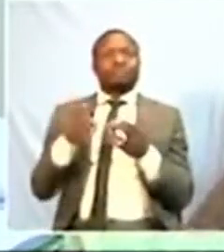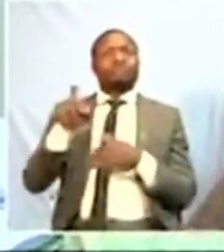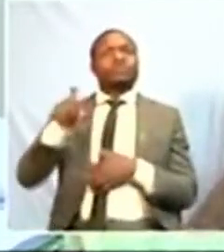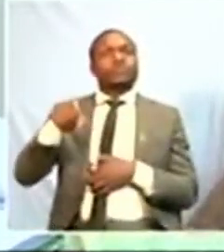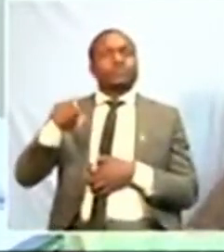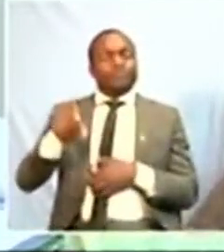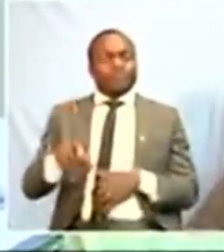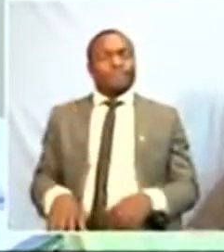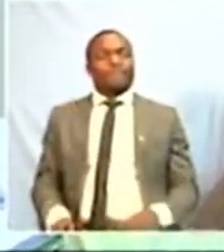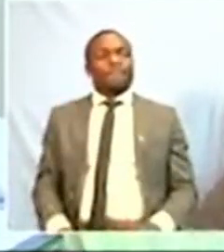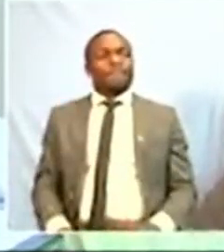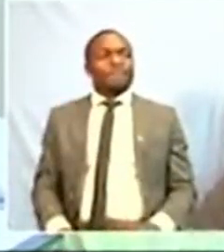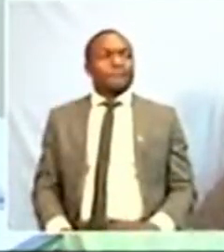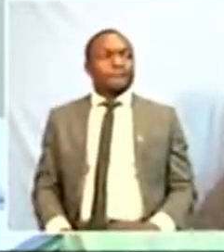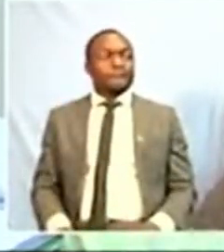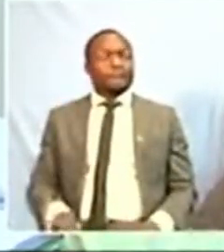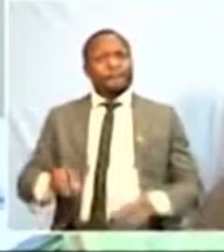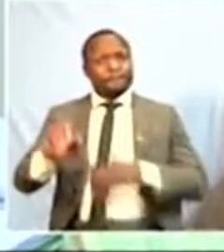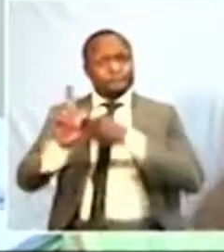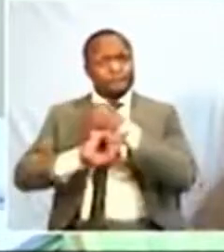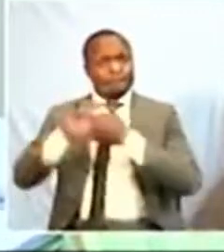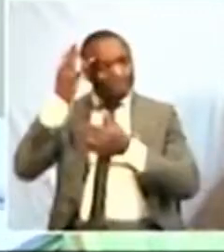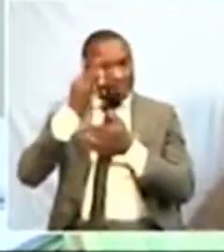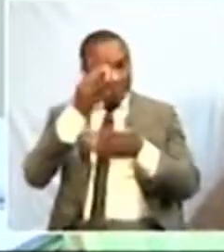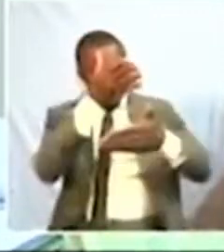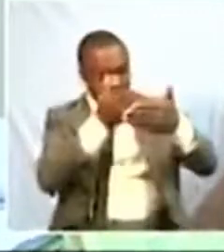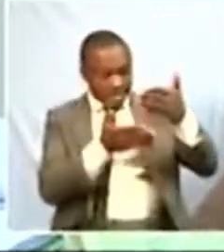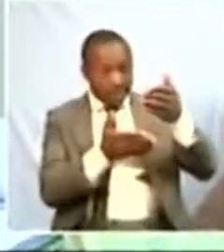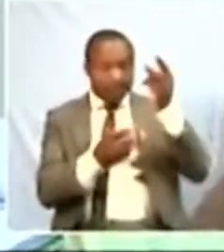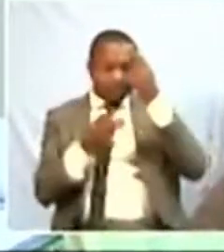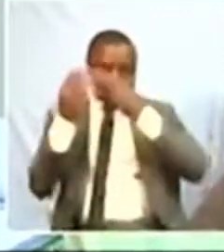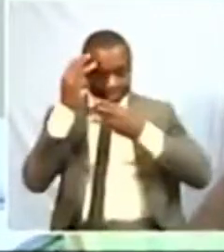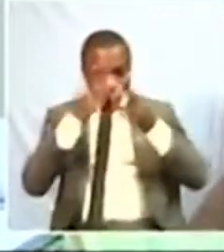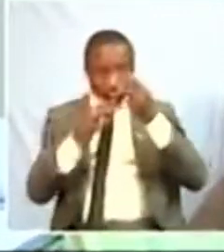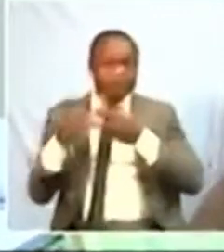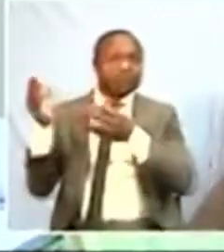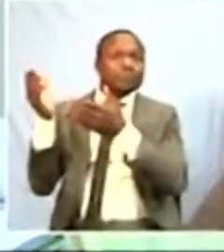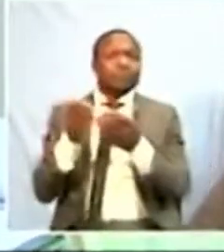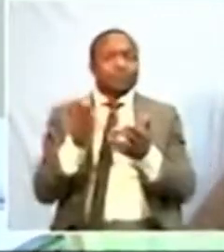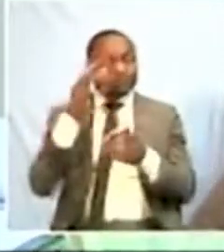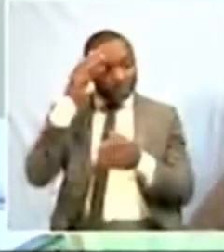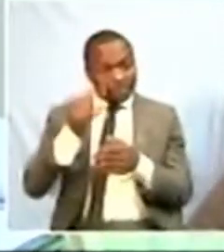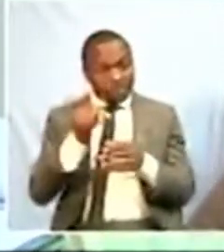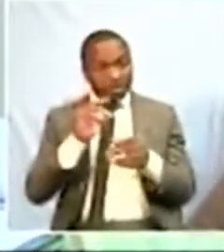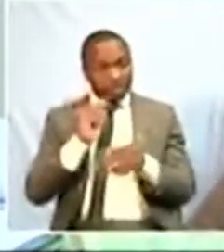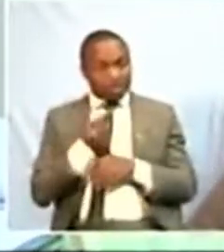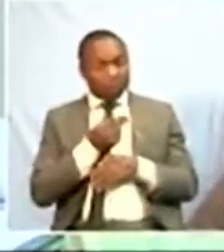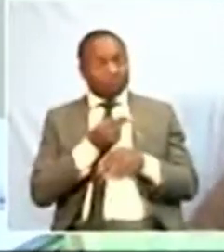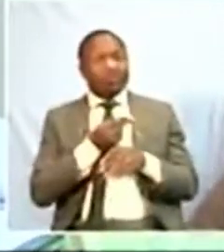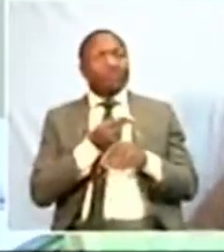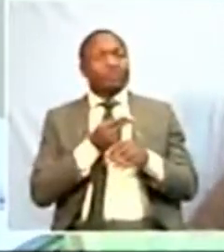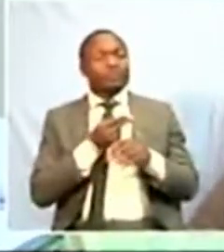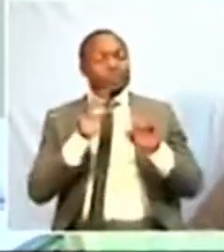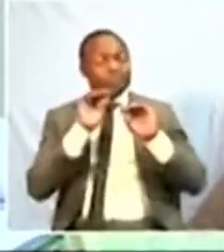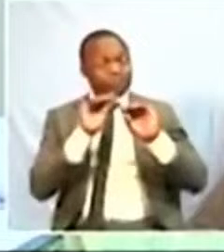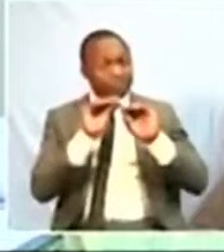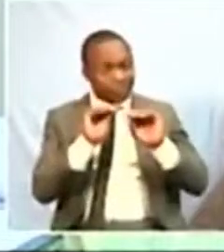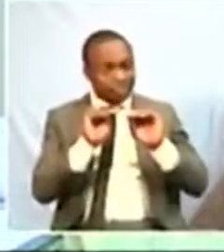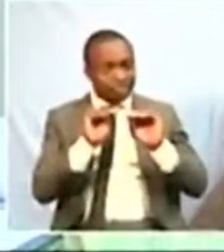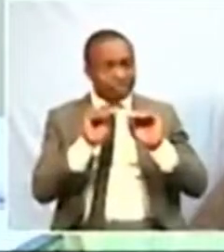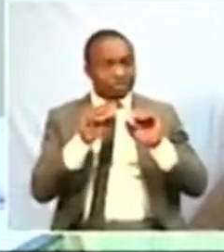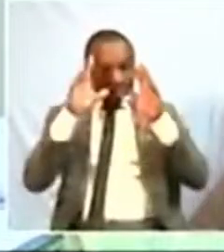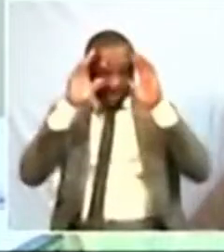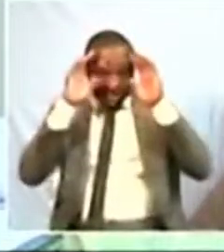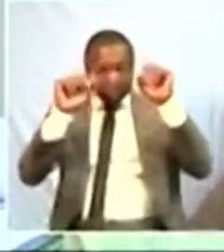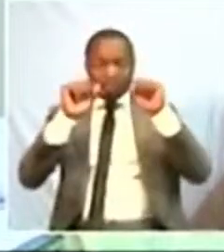desire. Town Clerk, all these concerns are coming because we have been instructed, not instructed, the President has